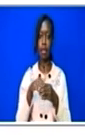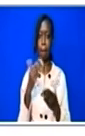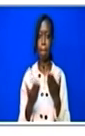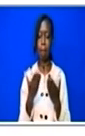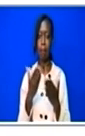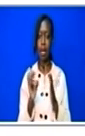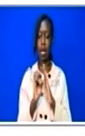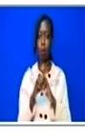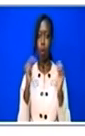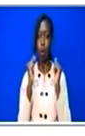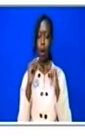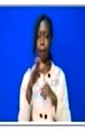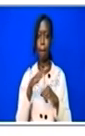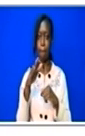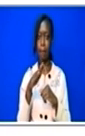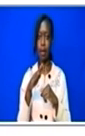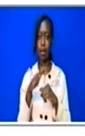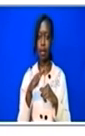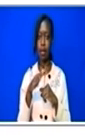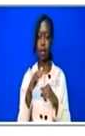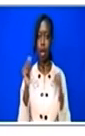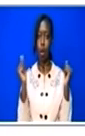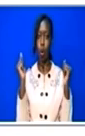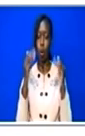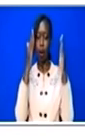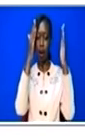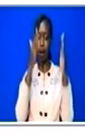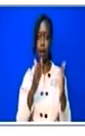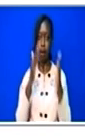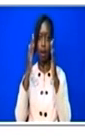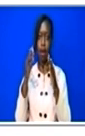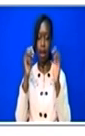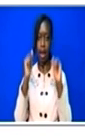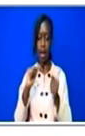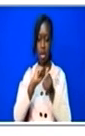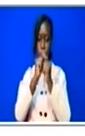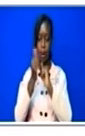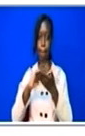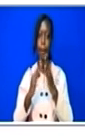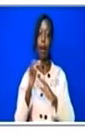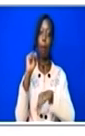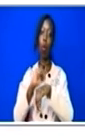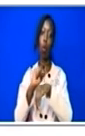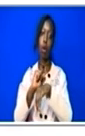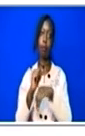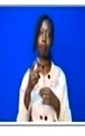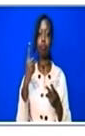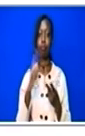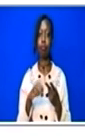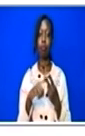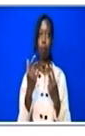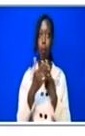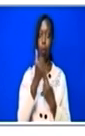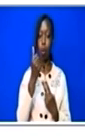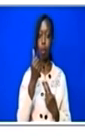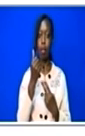state in the refrigerator, sometimes they can also solidify. Okay. Number 2, both